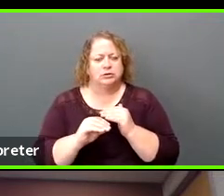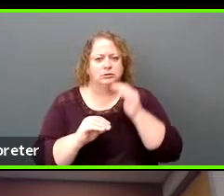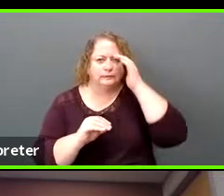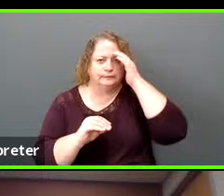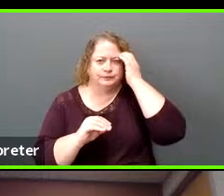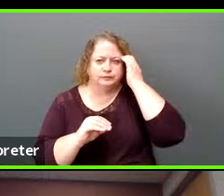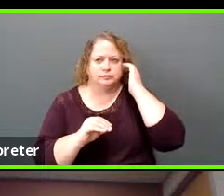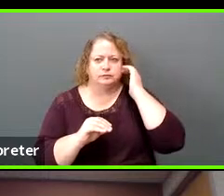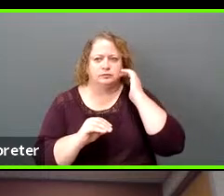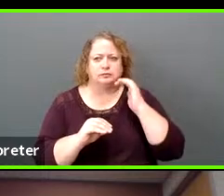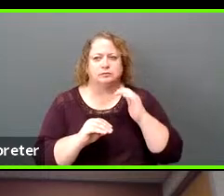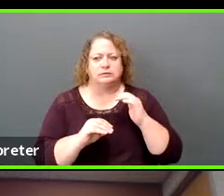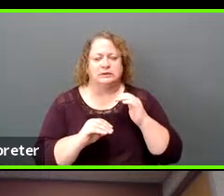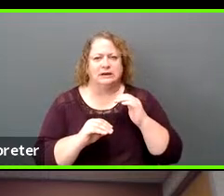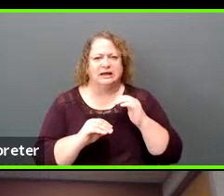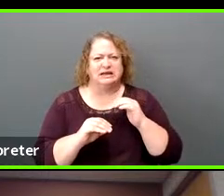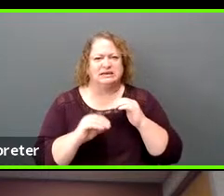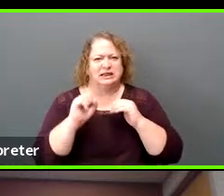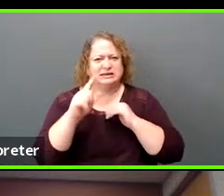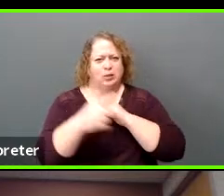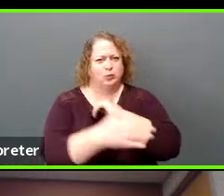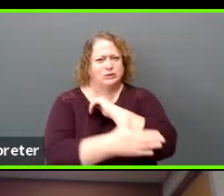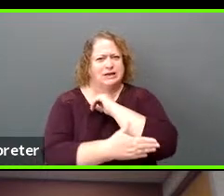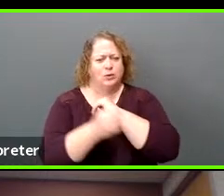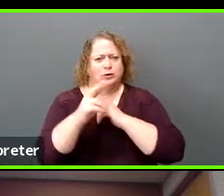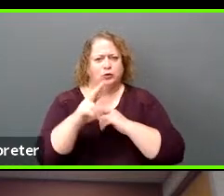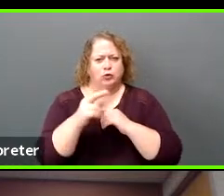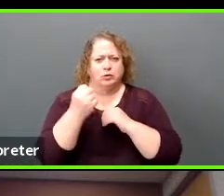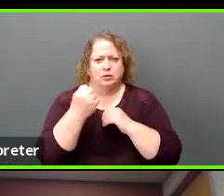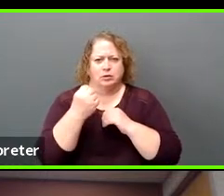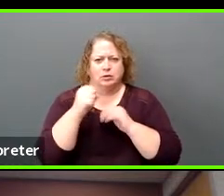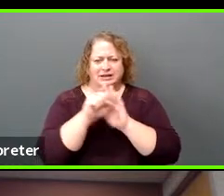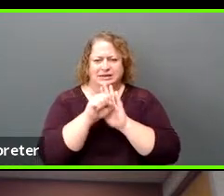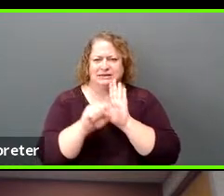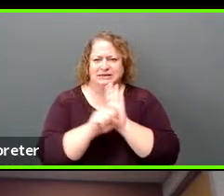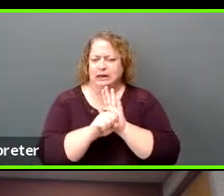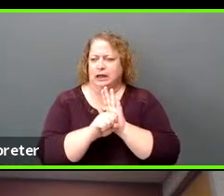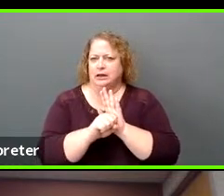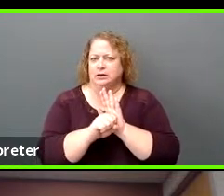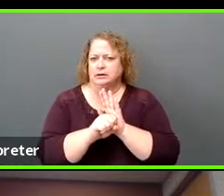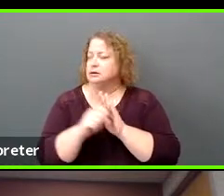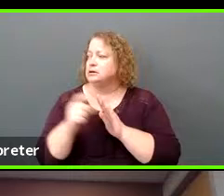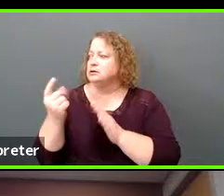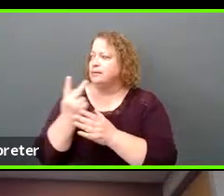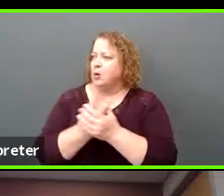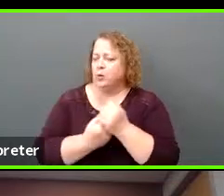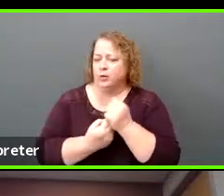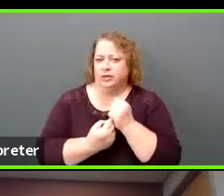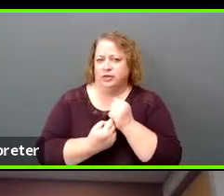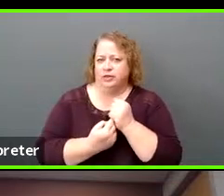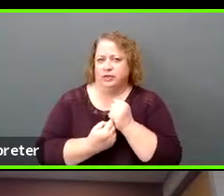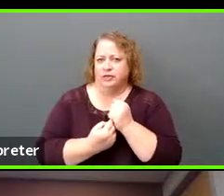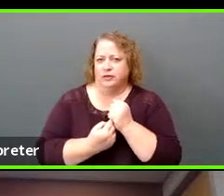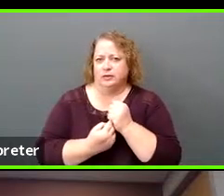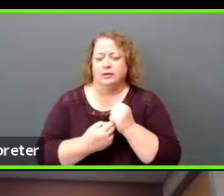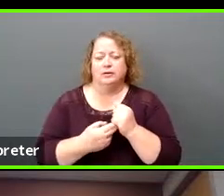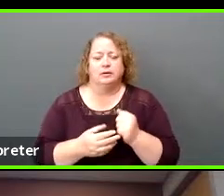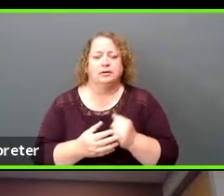on the county model or the state? We use Both. the county, don't we? I'm saying,